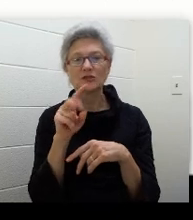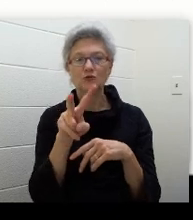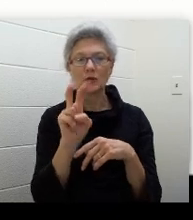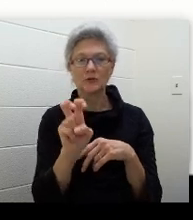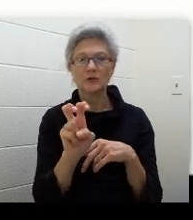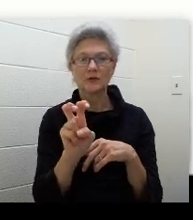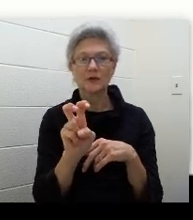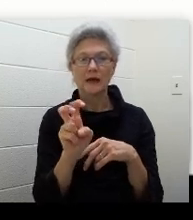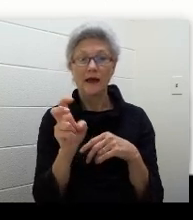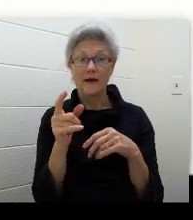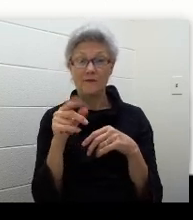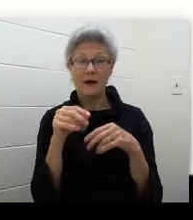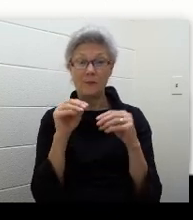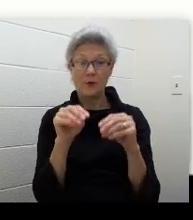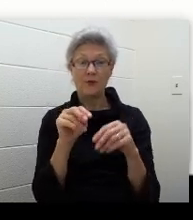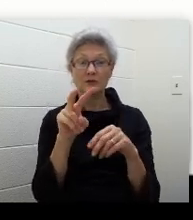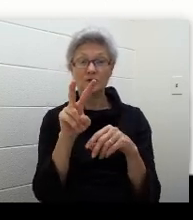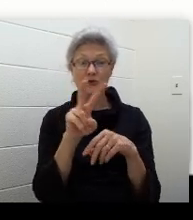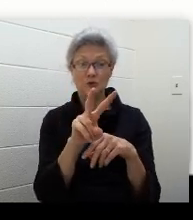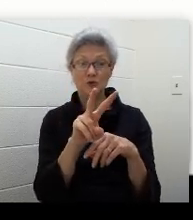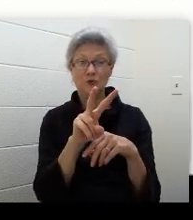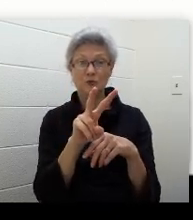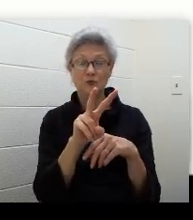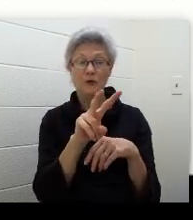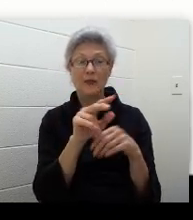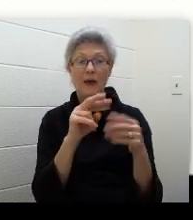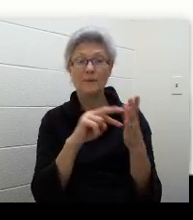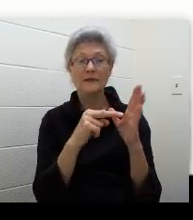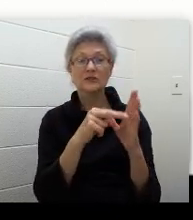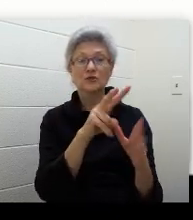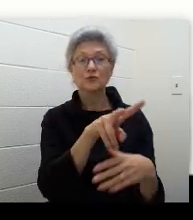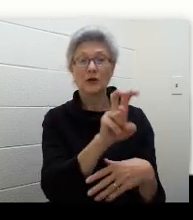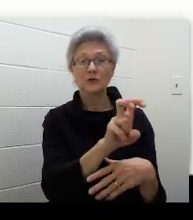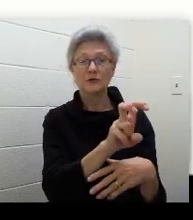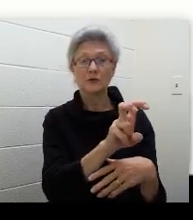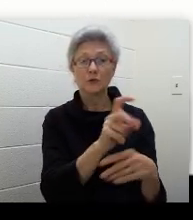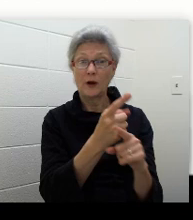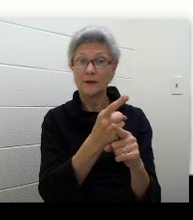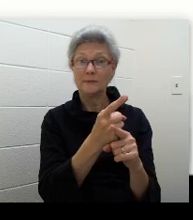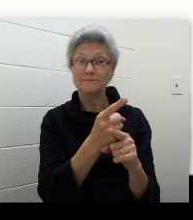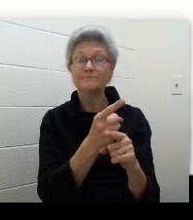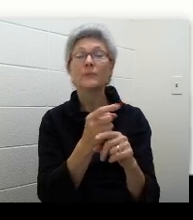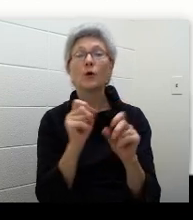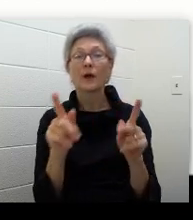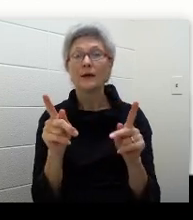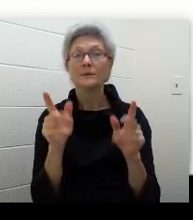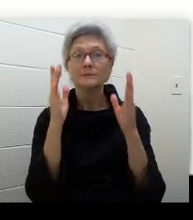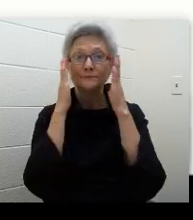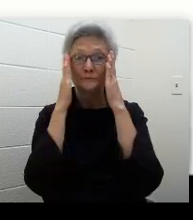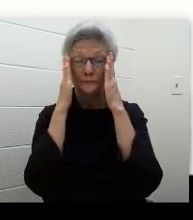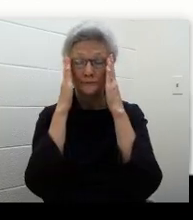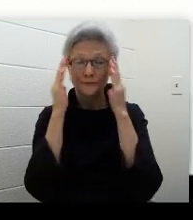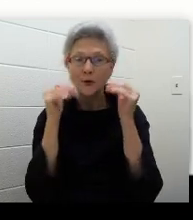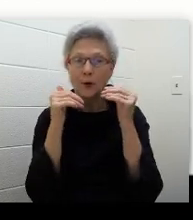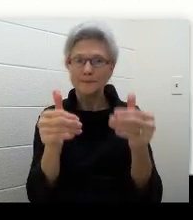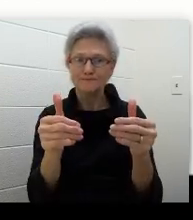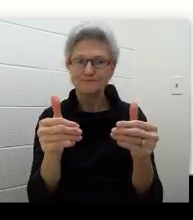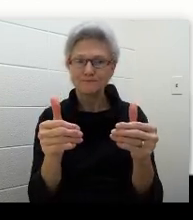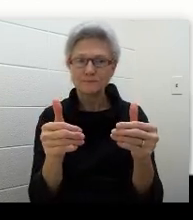200. So if I put the 2 here, that means 200, right? All right, so here we go.